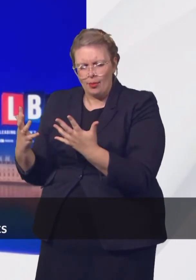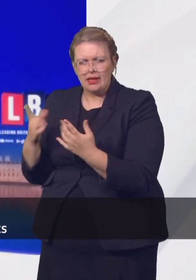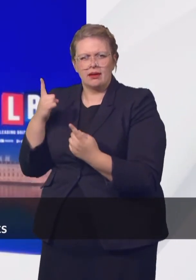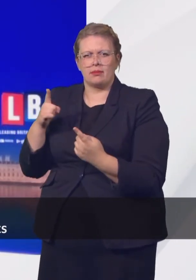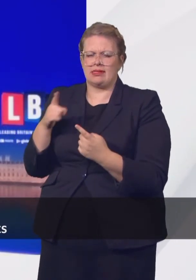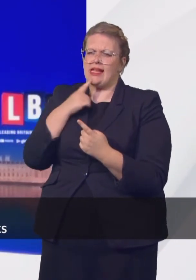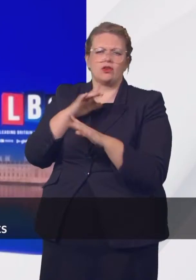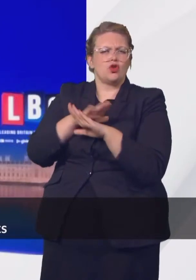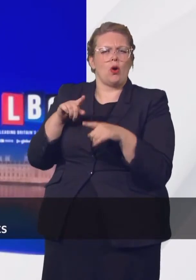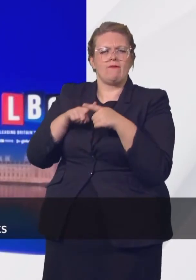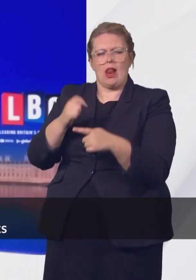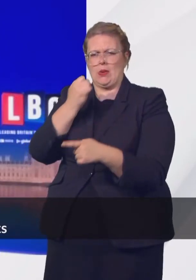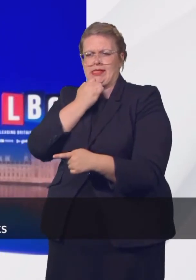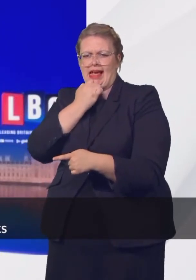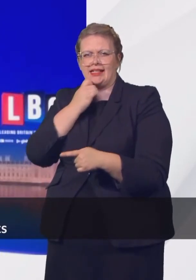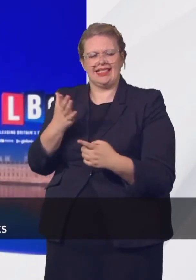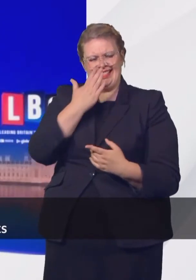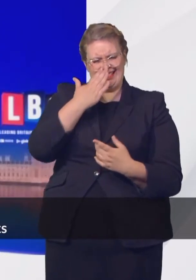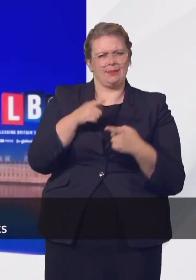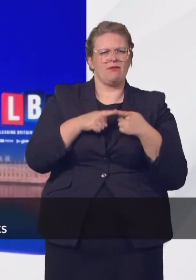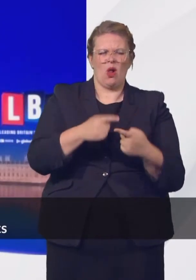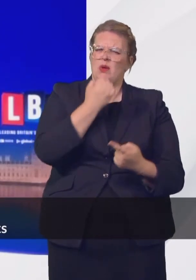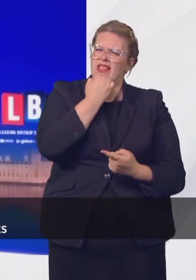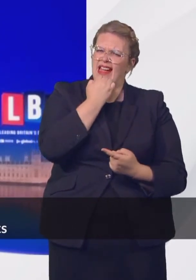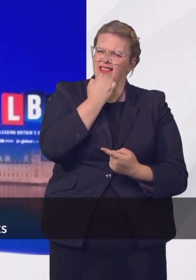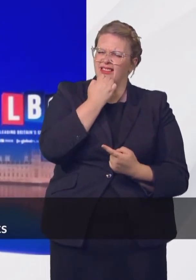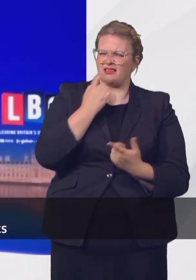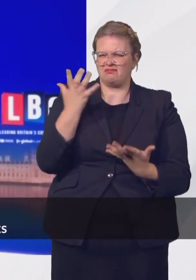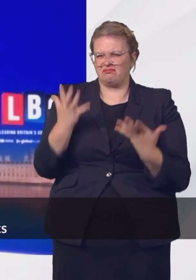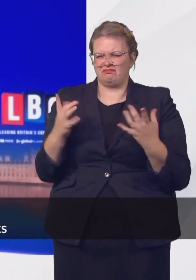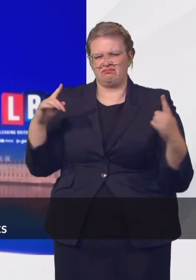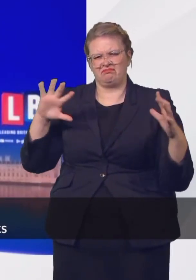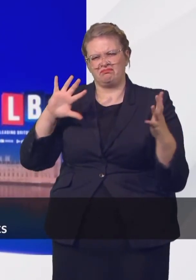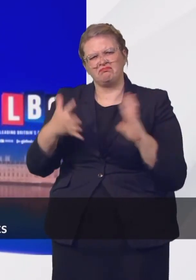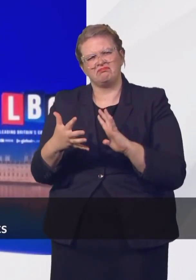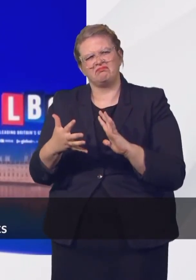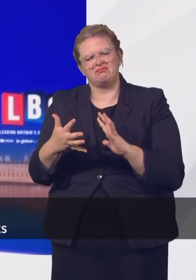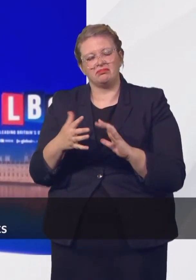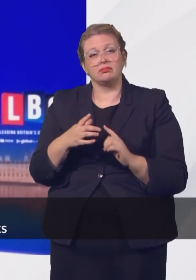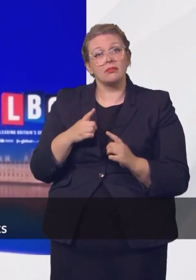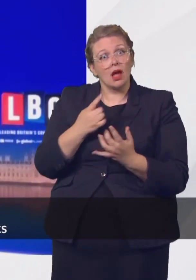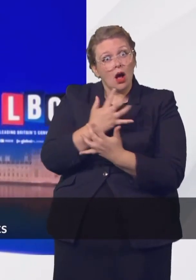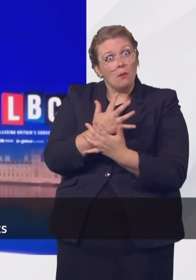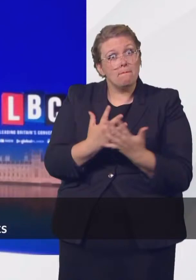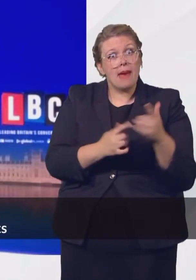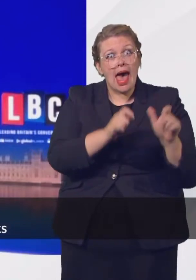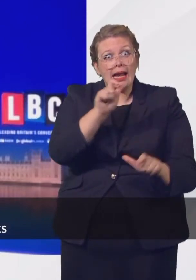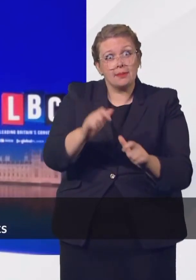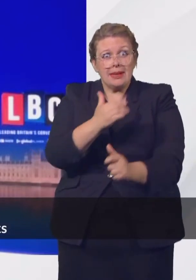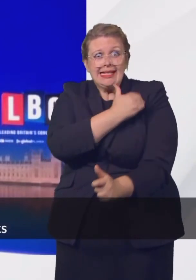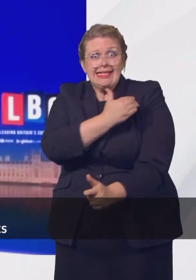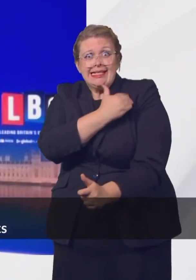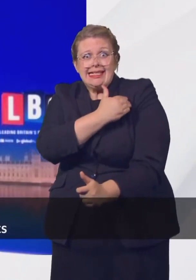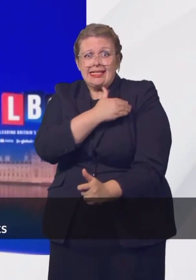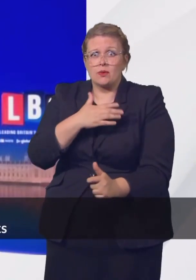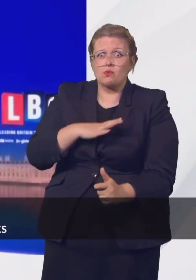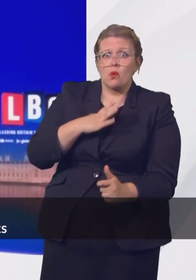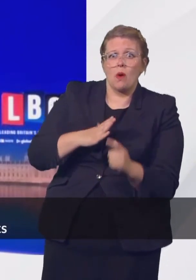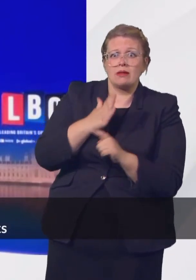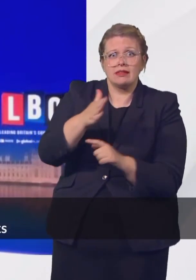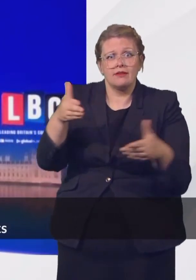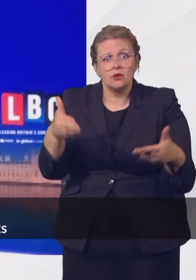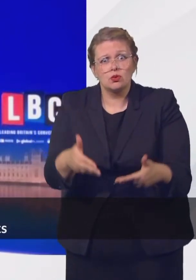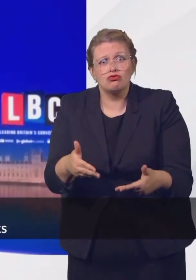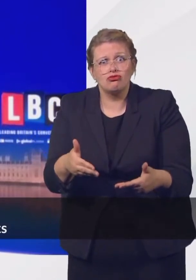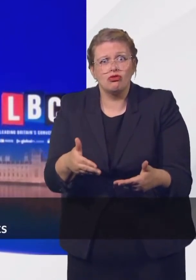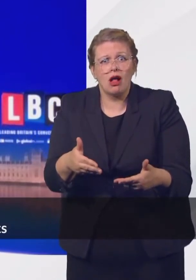many stories from people who cannot mourn loved ones in the way they would wish. Given in 7 weeks' time, those same people will be able to